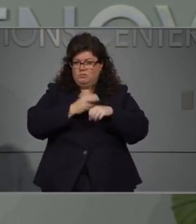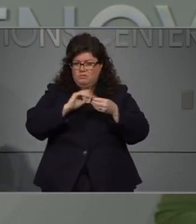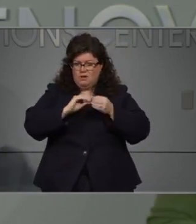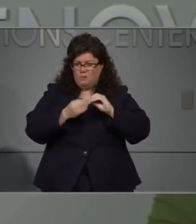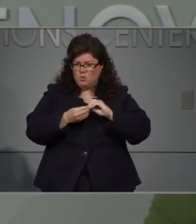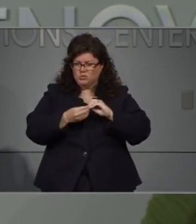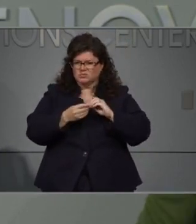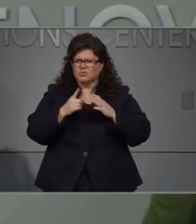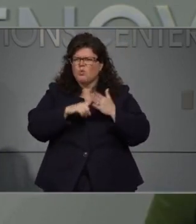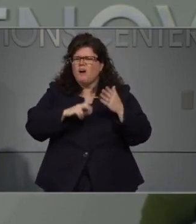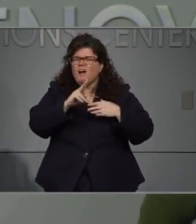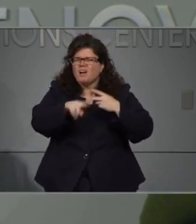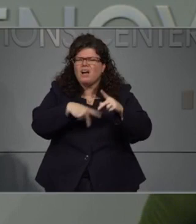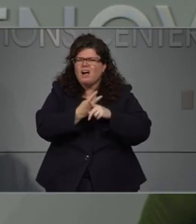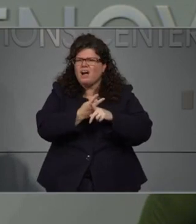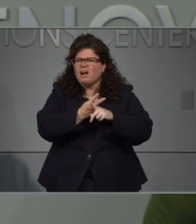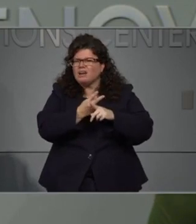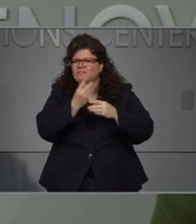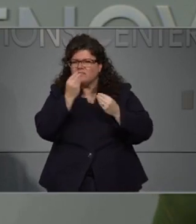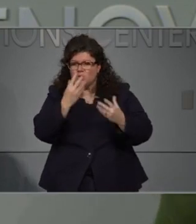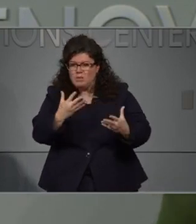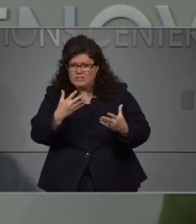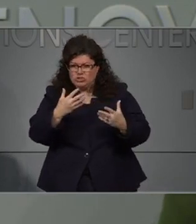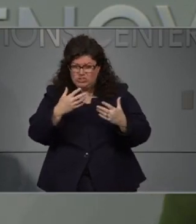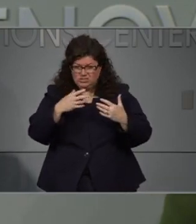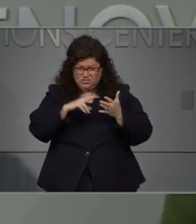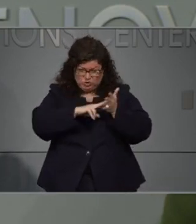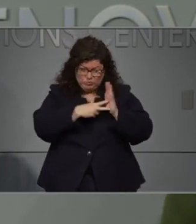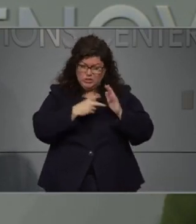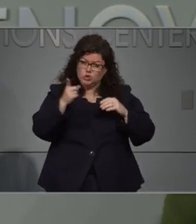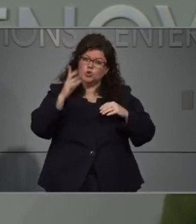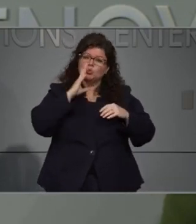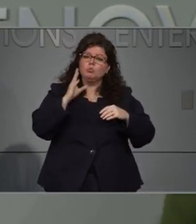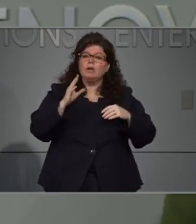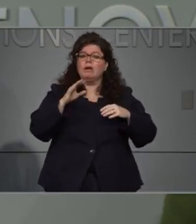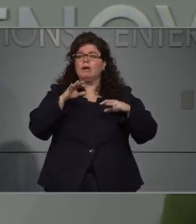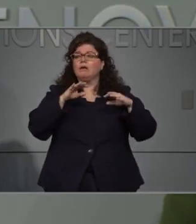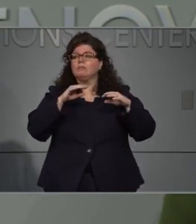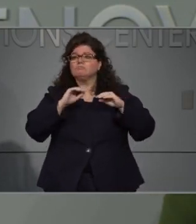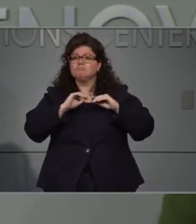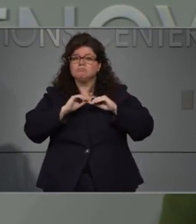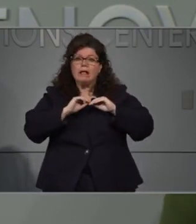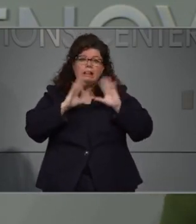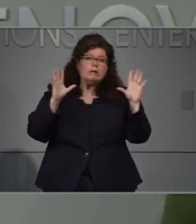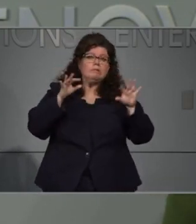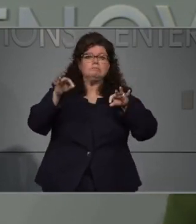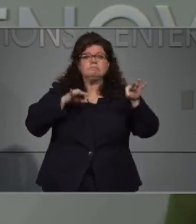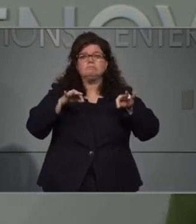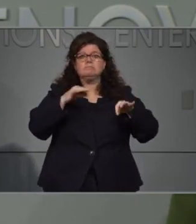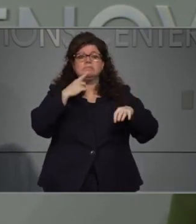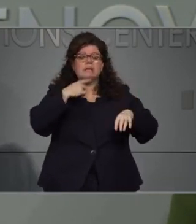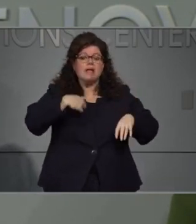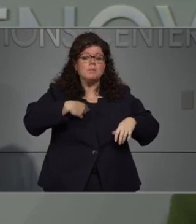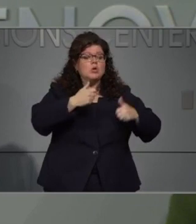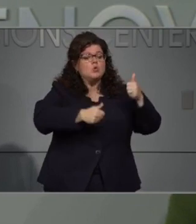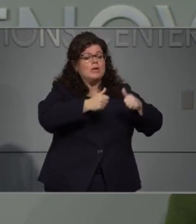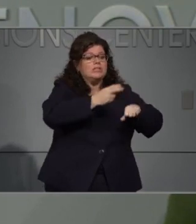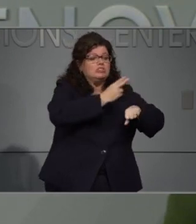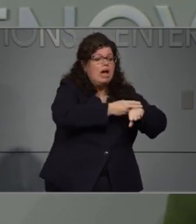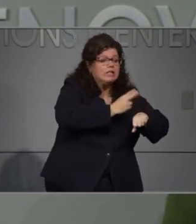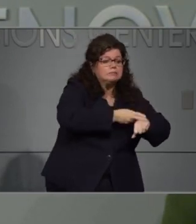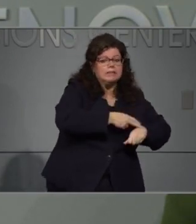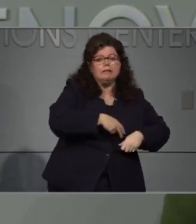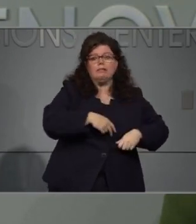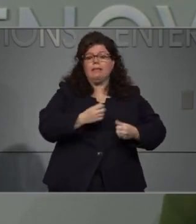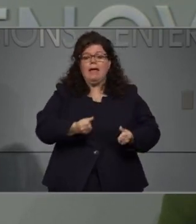to be seeing, for example, like which hospitals have how many folks, like how many patients are on the floor